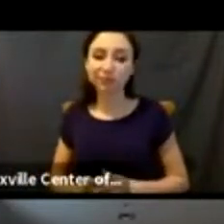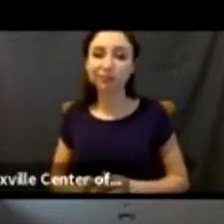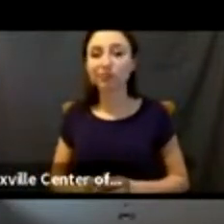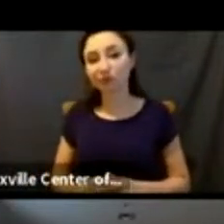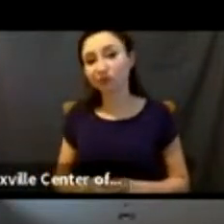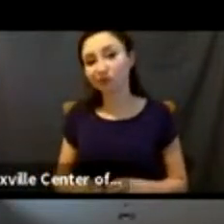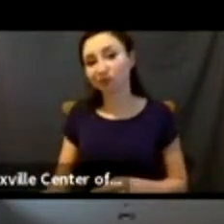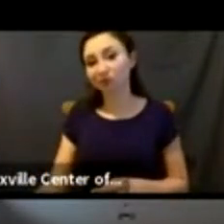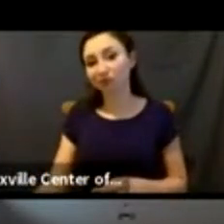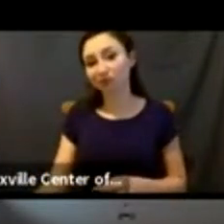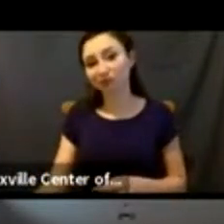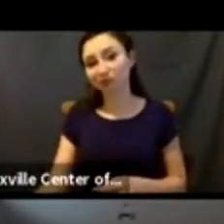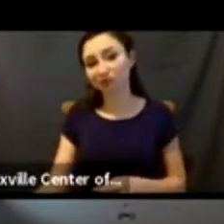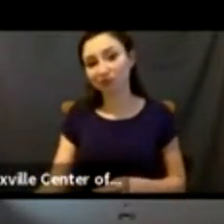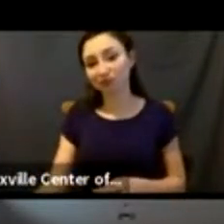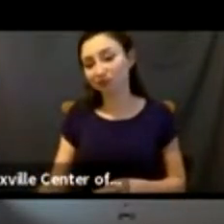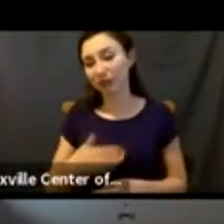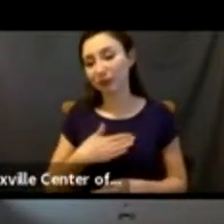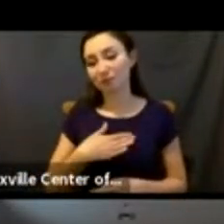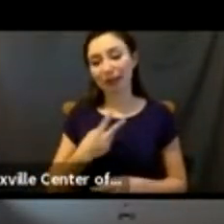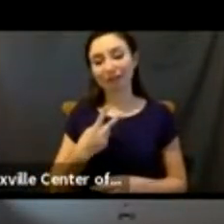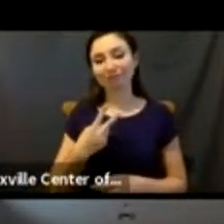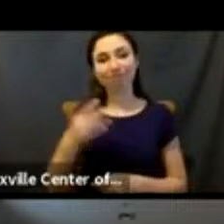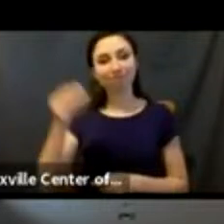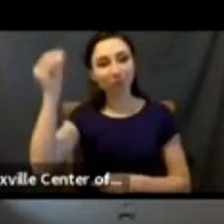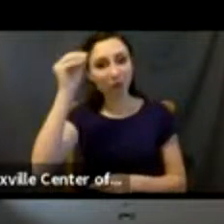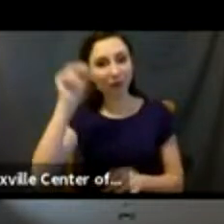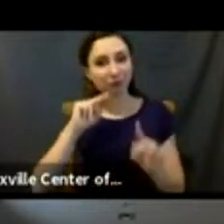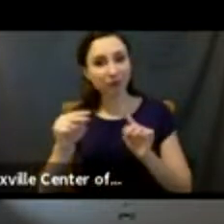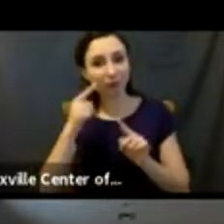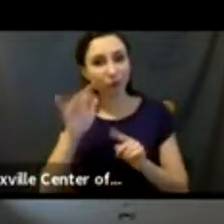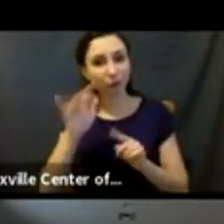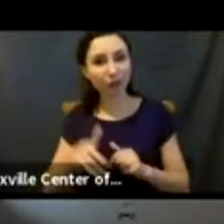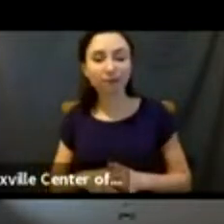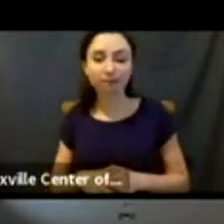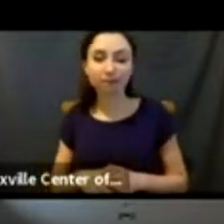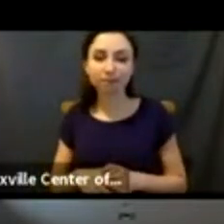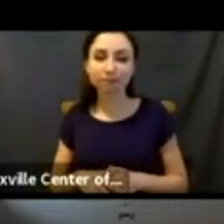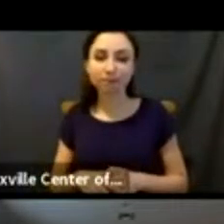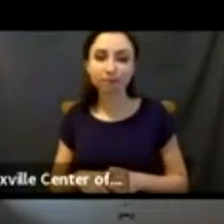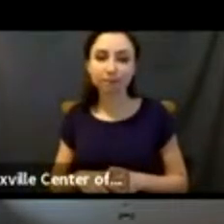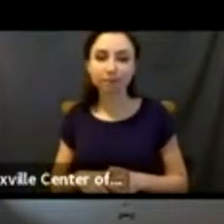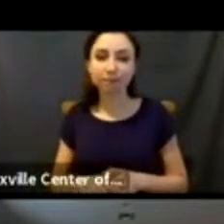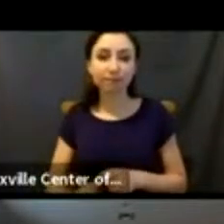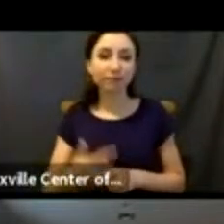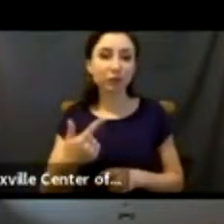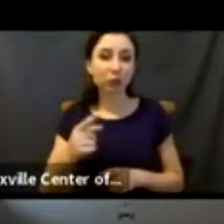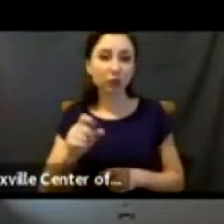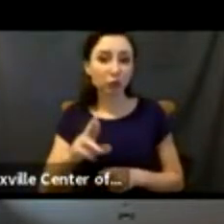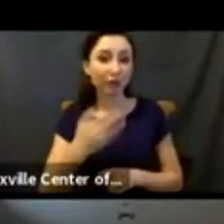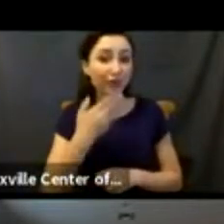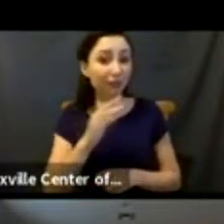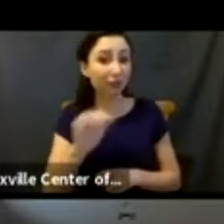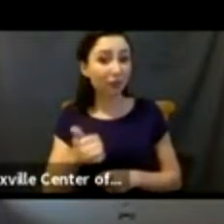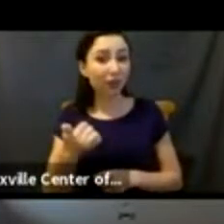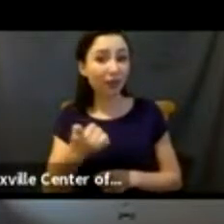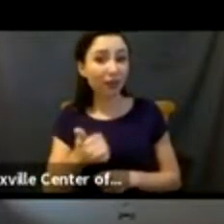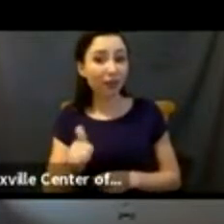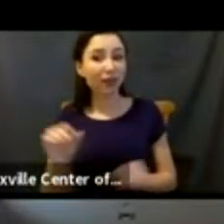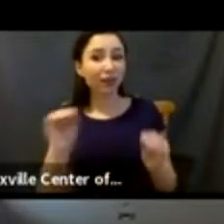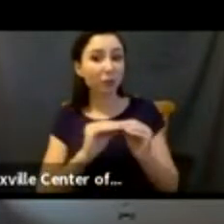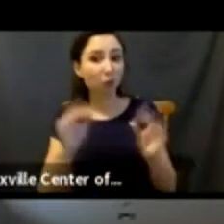That's my 2 cents. Thank you. Thanks. Any other comments or questions?